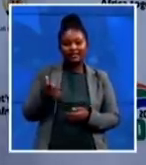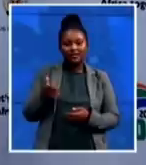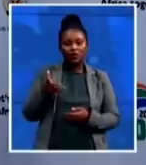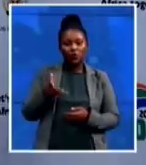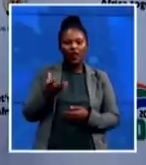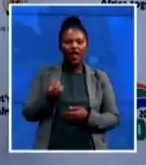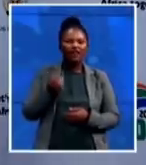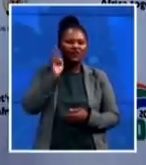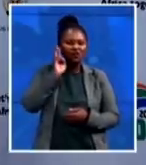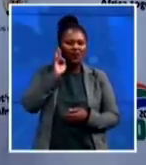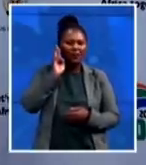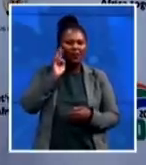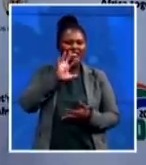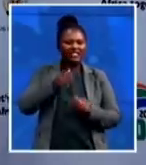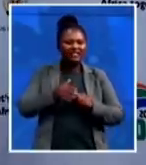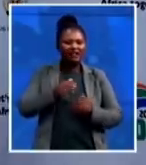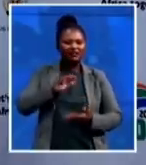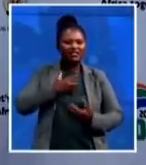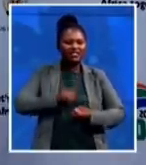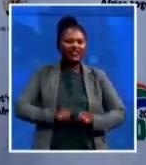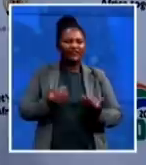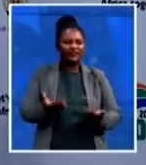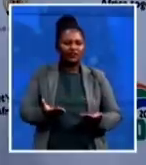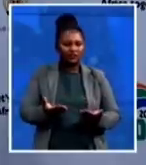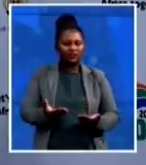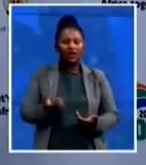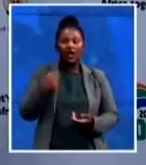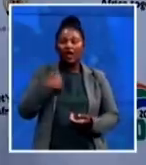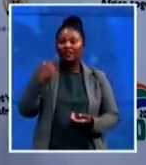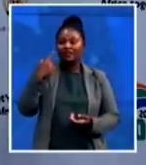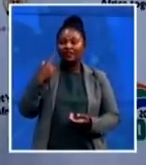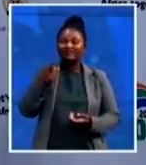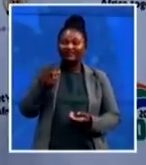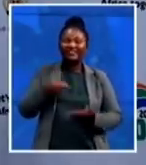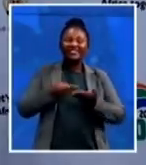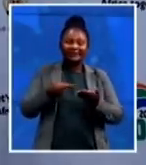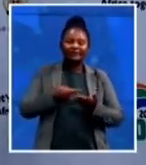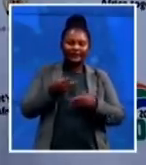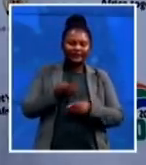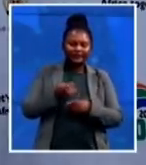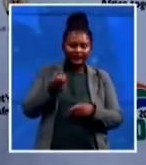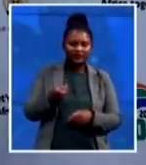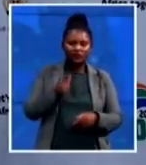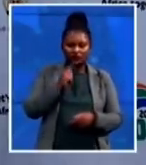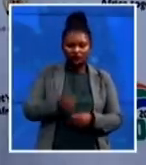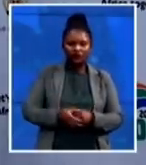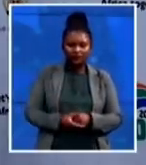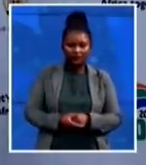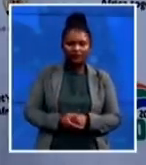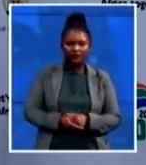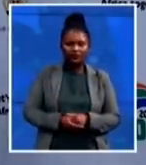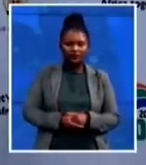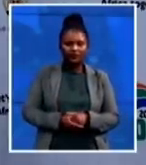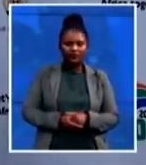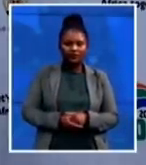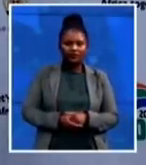think this has become a very tricky debate in our country. But what I want to state here